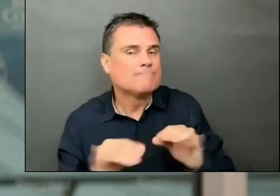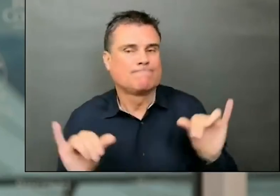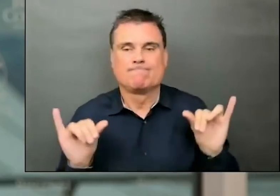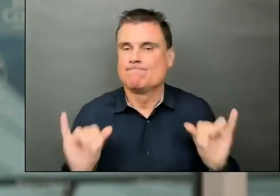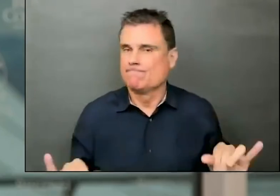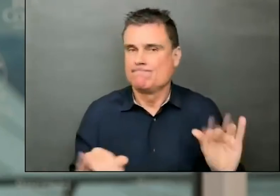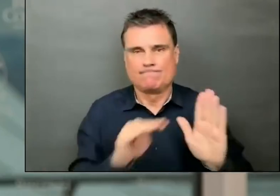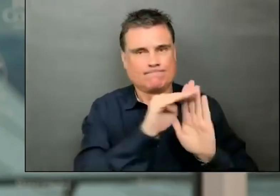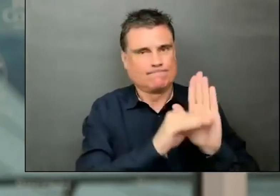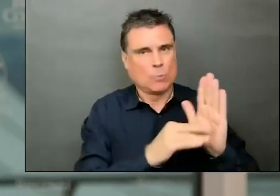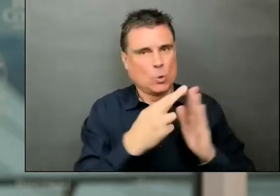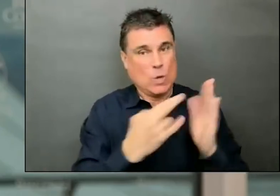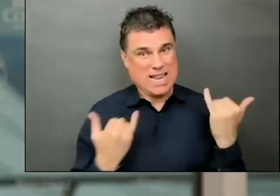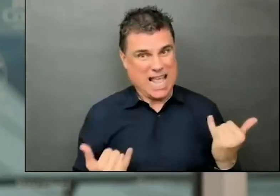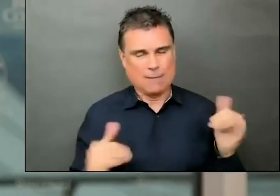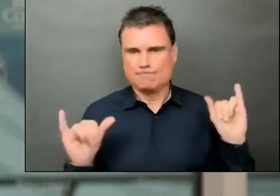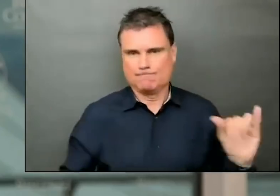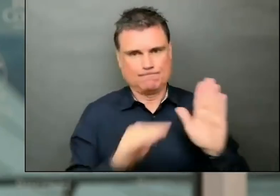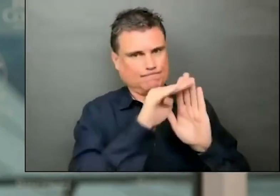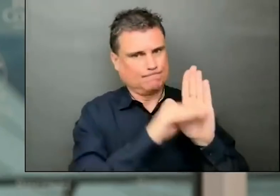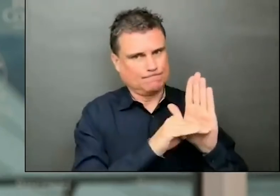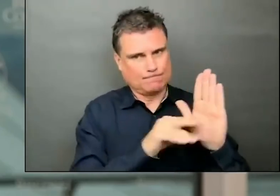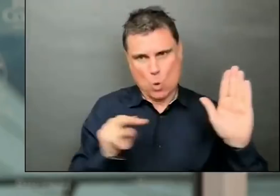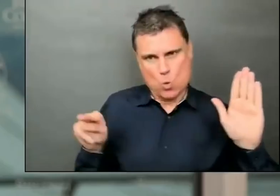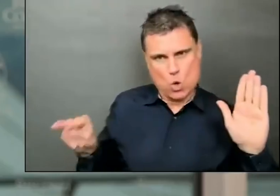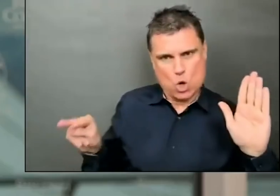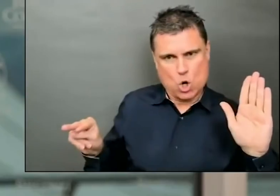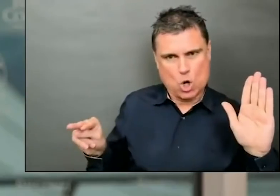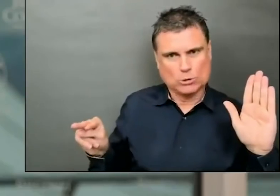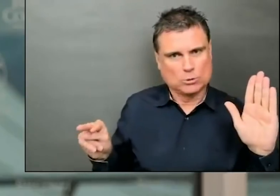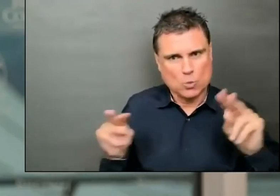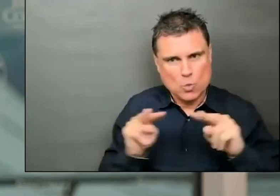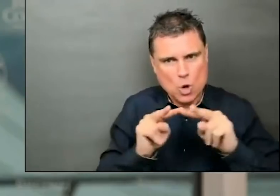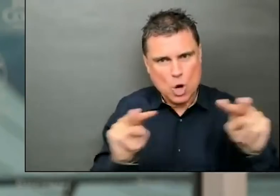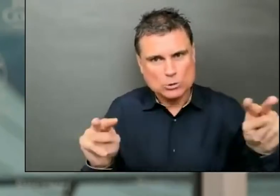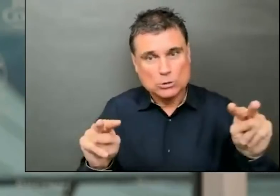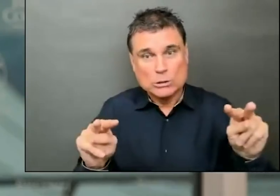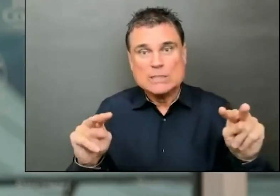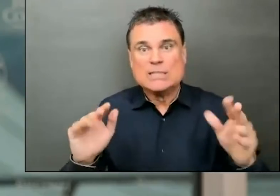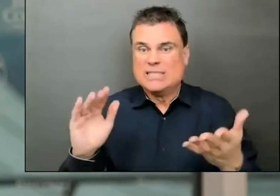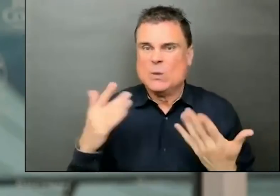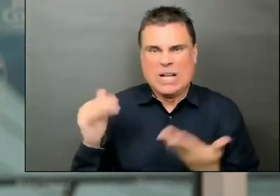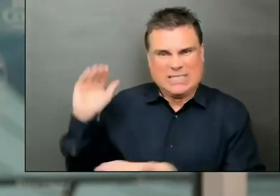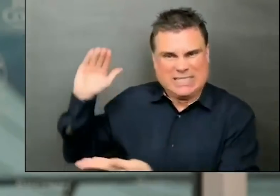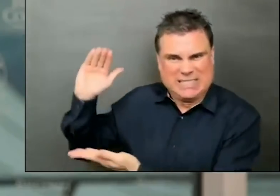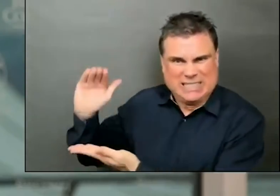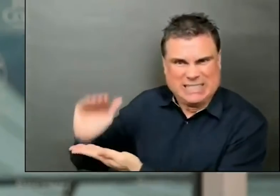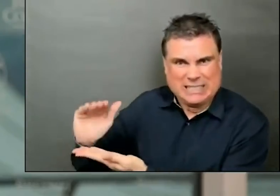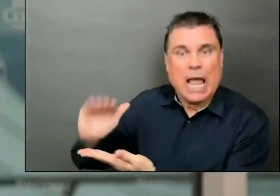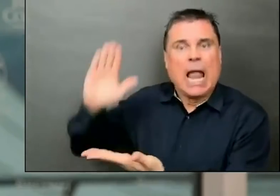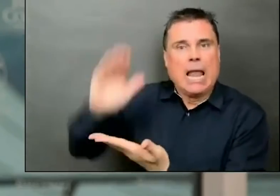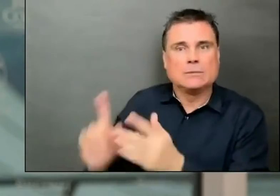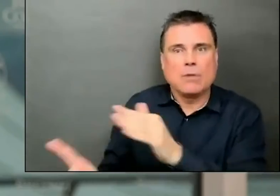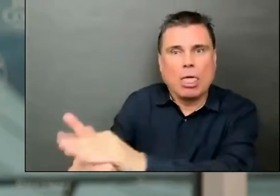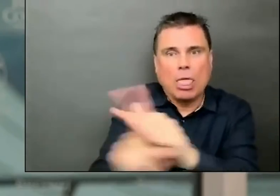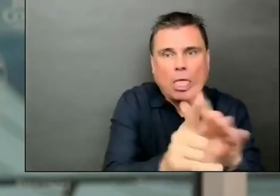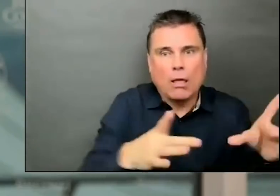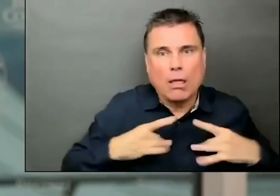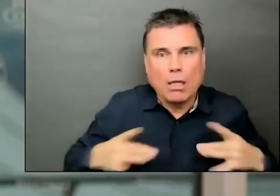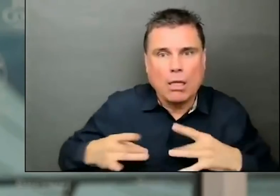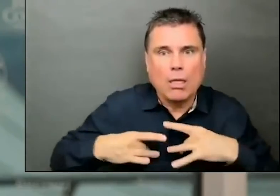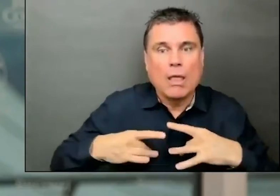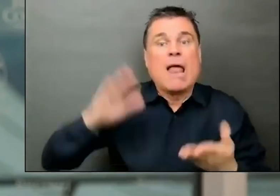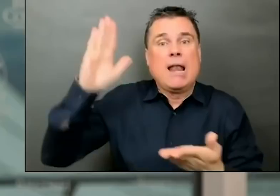local right now for the next while will mean fewer cases, means fewer outbreaks, means fewer